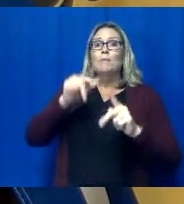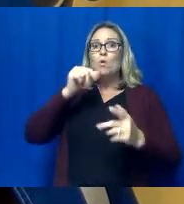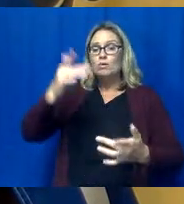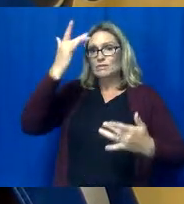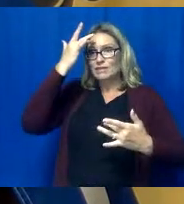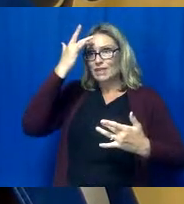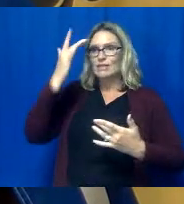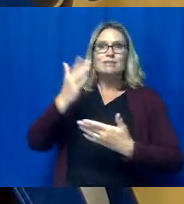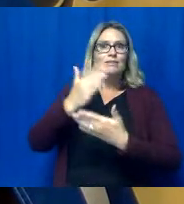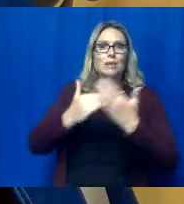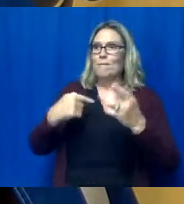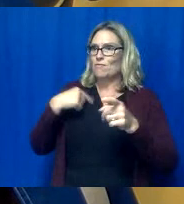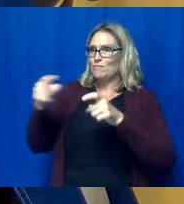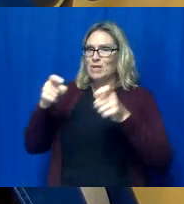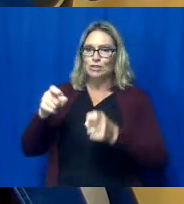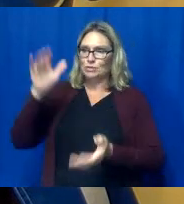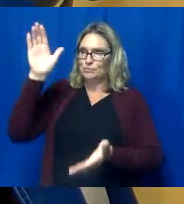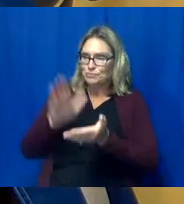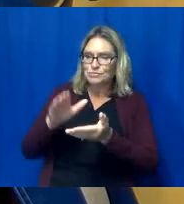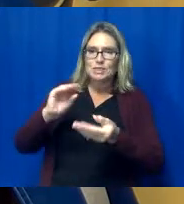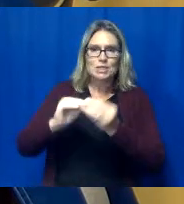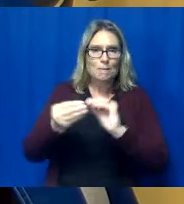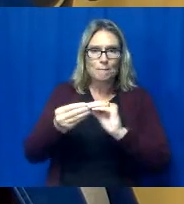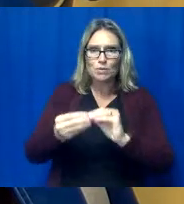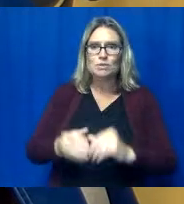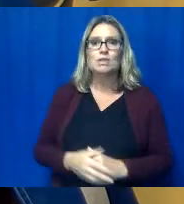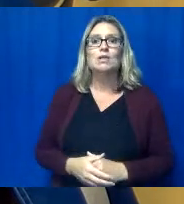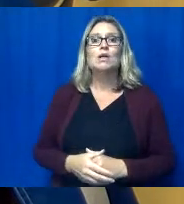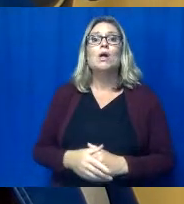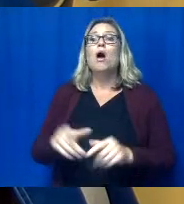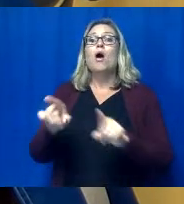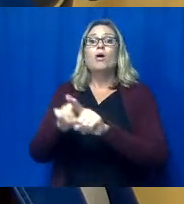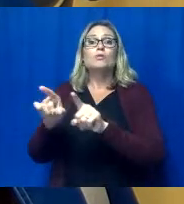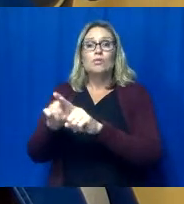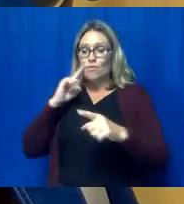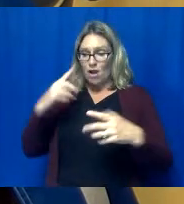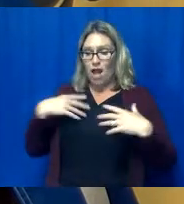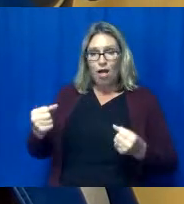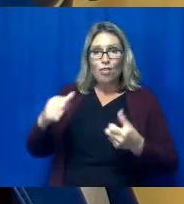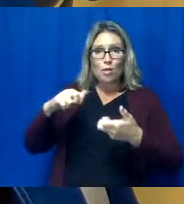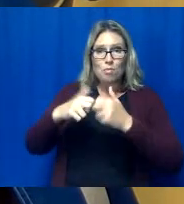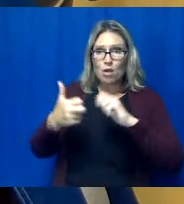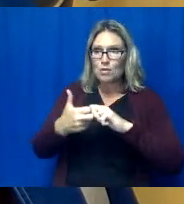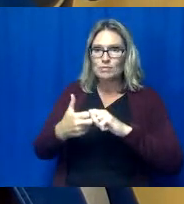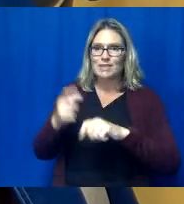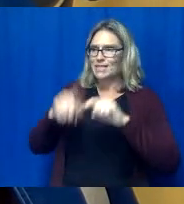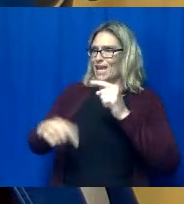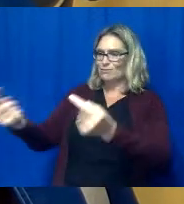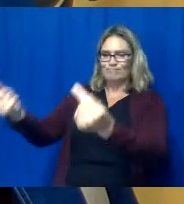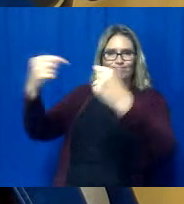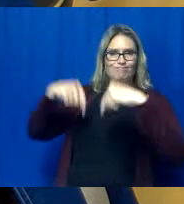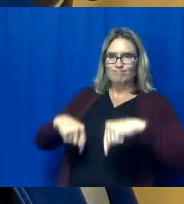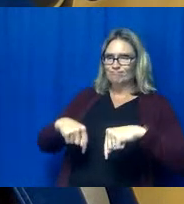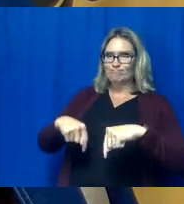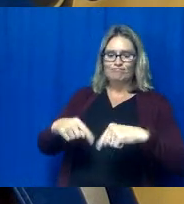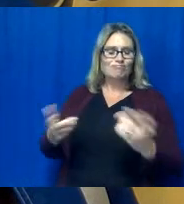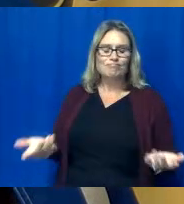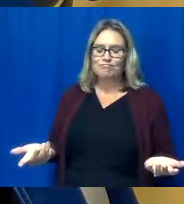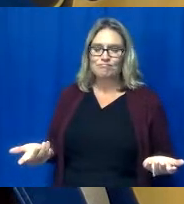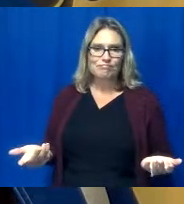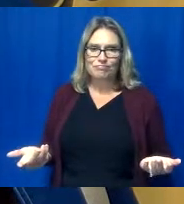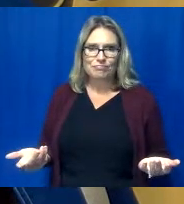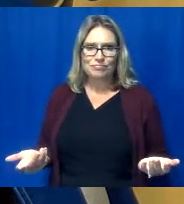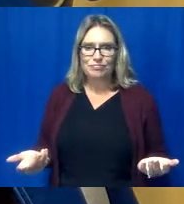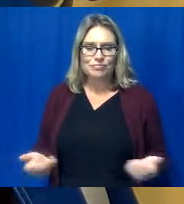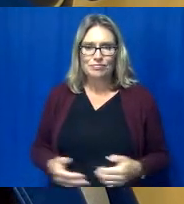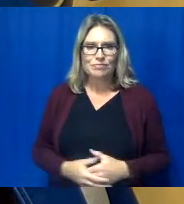and also initiatives for investigating health problems. So our message for all our citizens who could